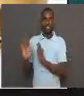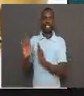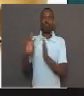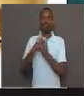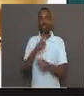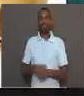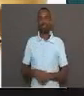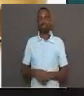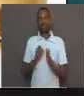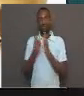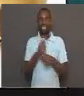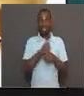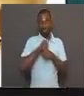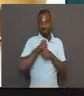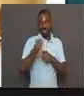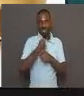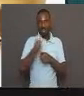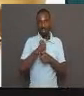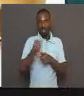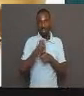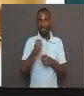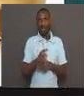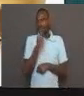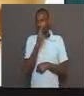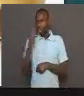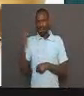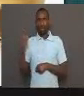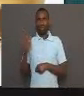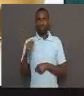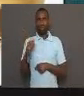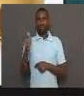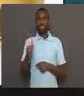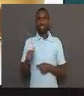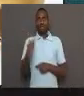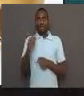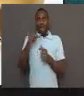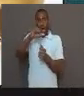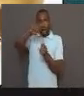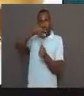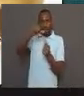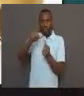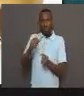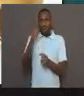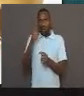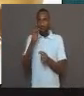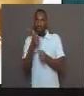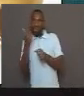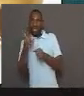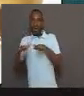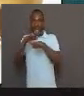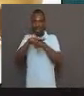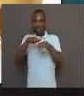In a metal, layers of atoms may have slipped over one another.